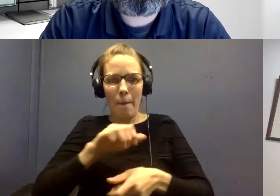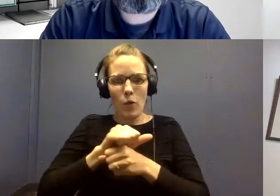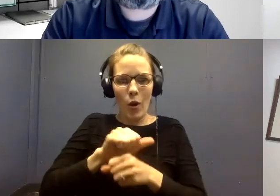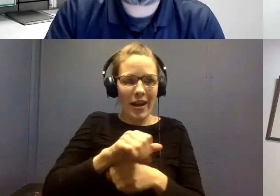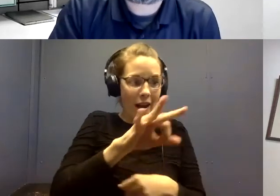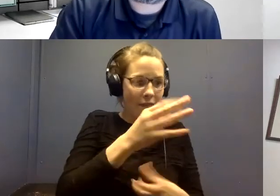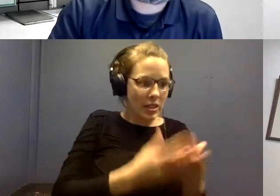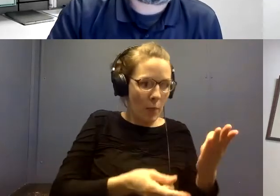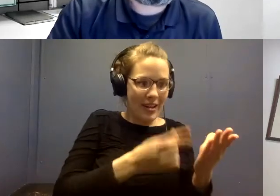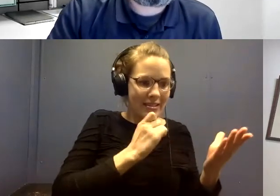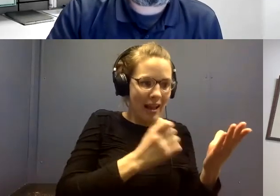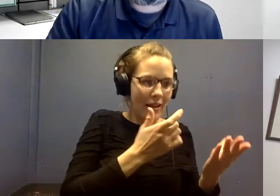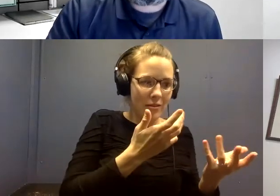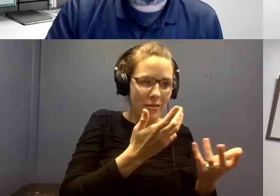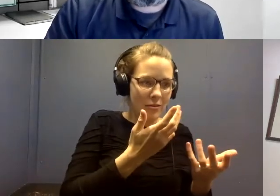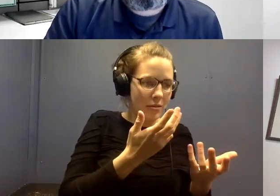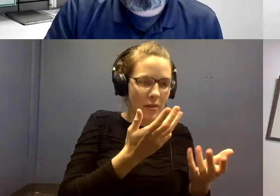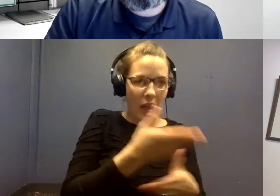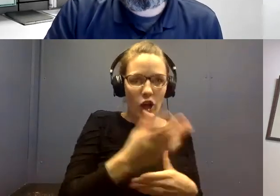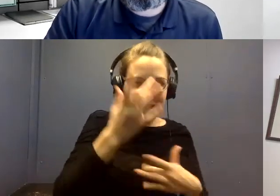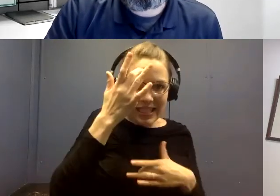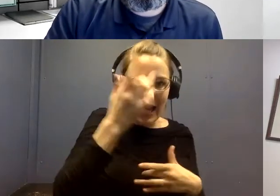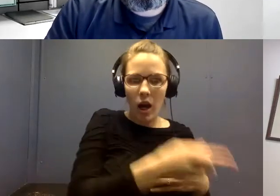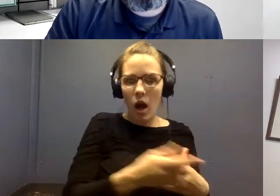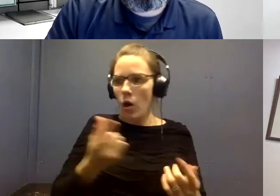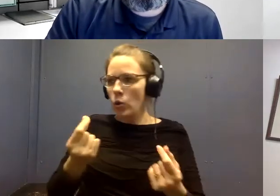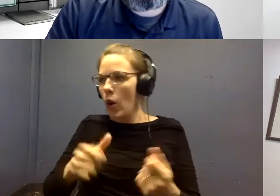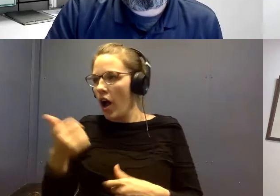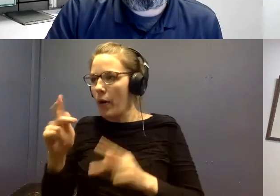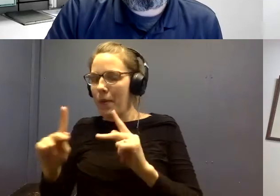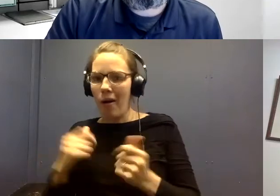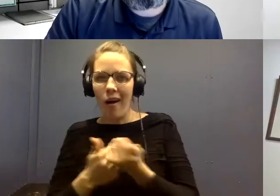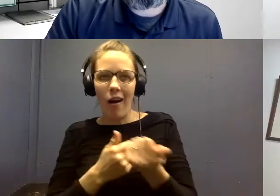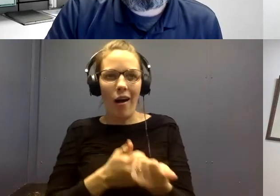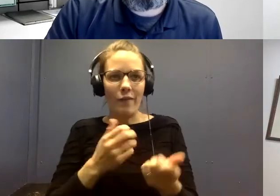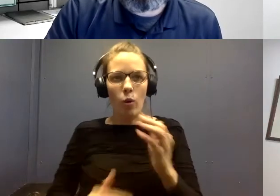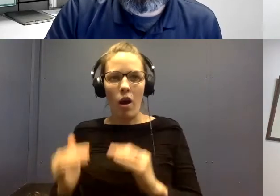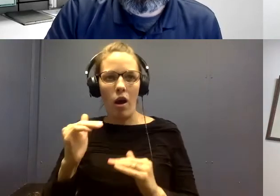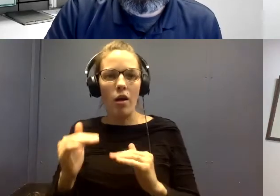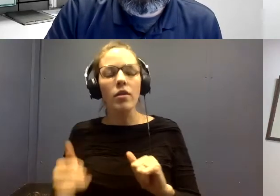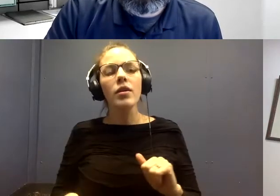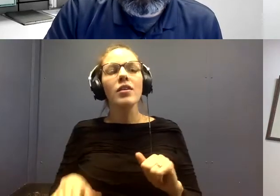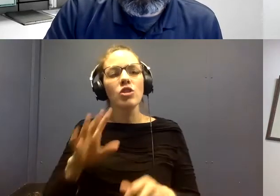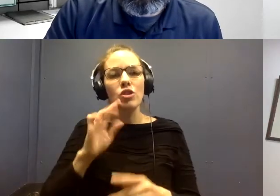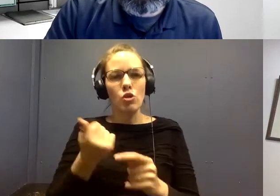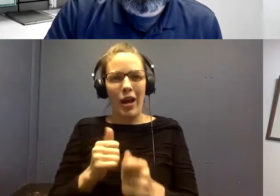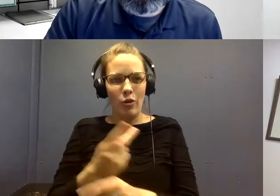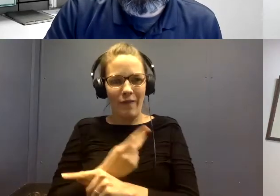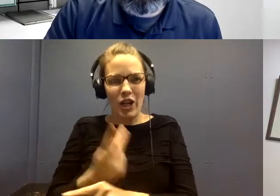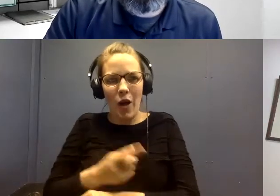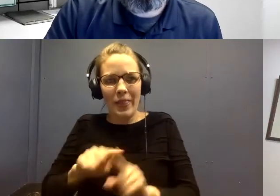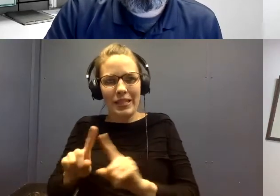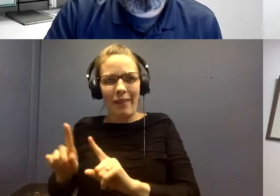with illness, and just sorting out all of these different aspects with COVID. So it moved